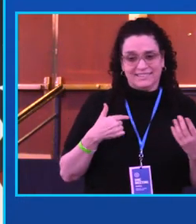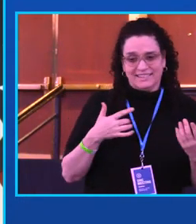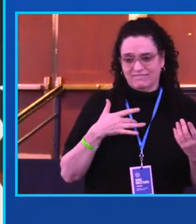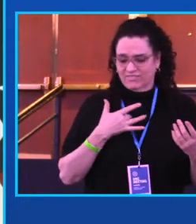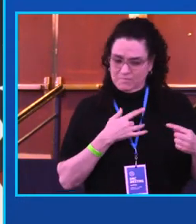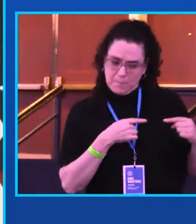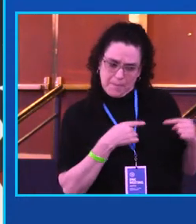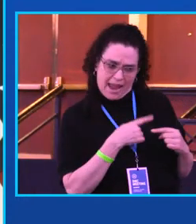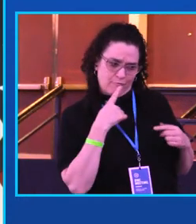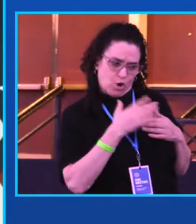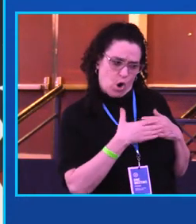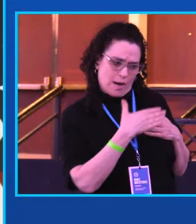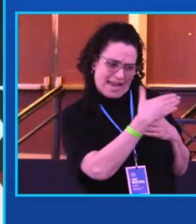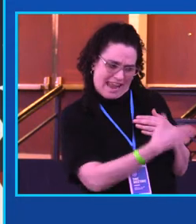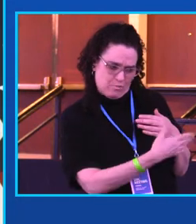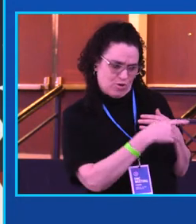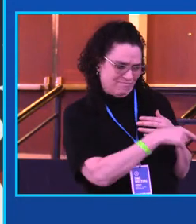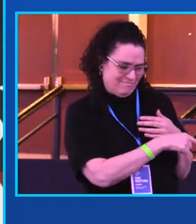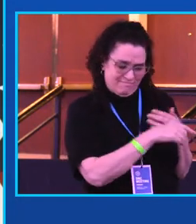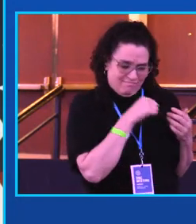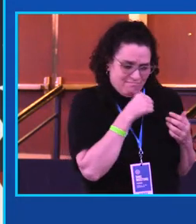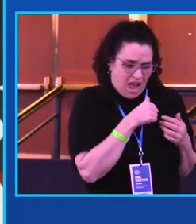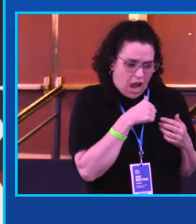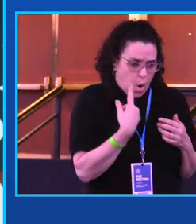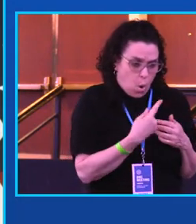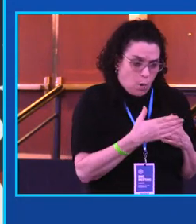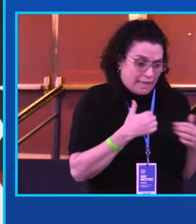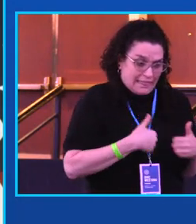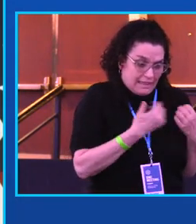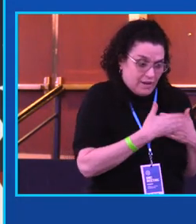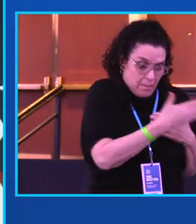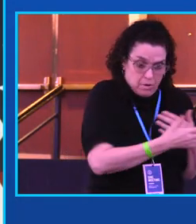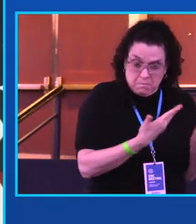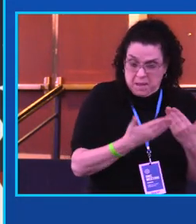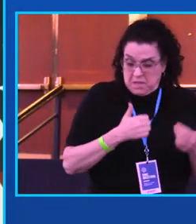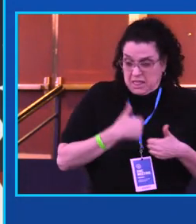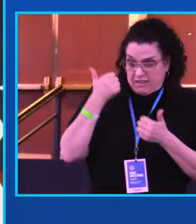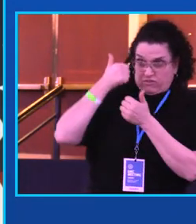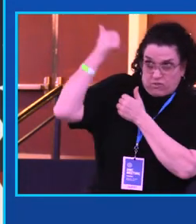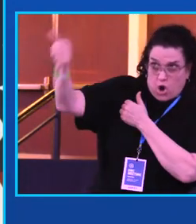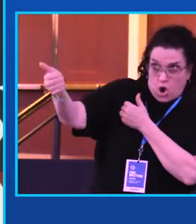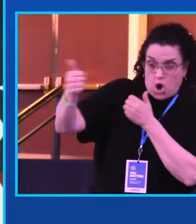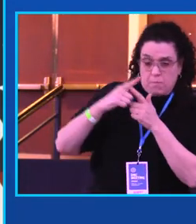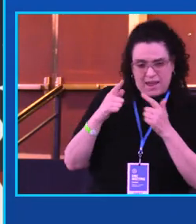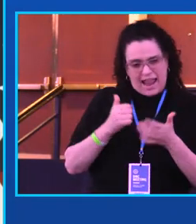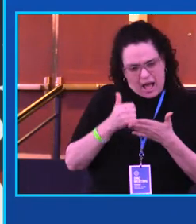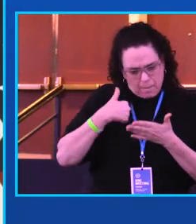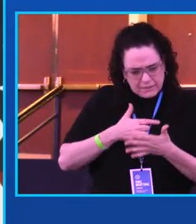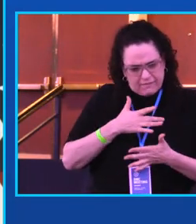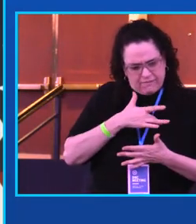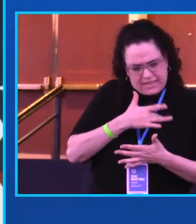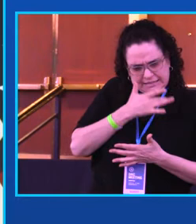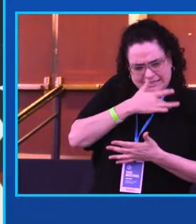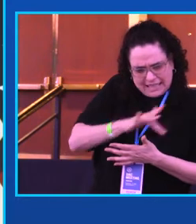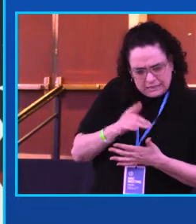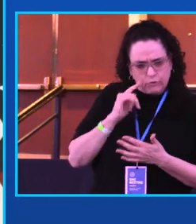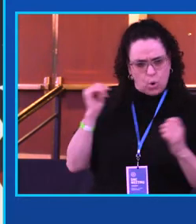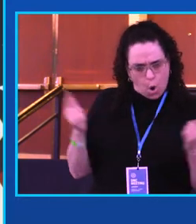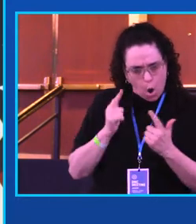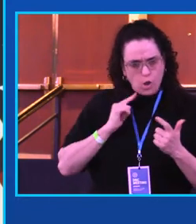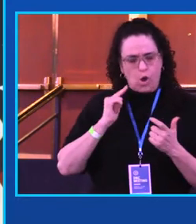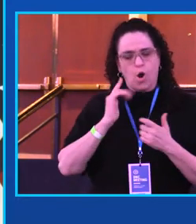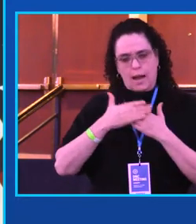neighbor who does not live next door or in our neighborhood. Guide us in mobilizing an